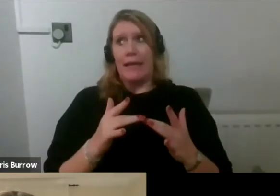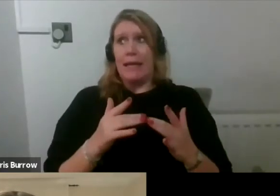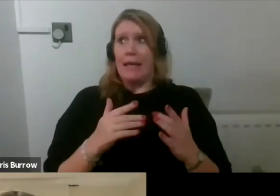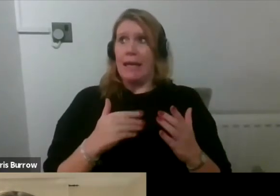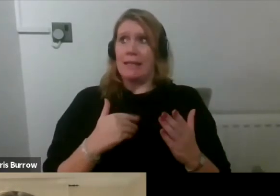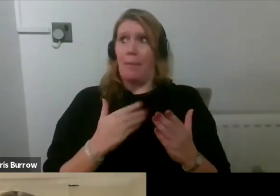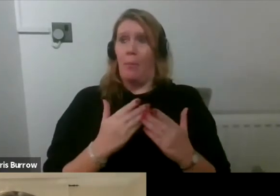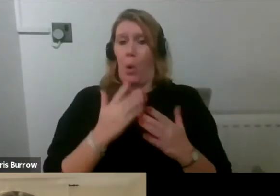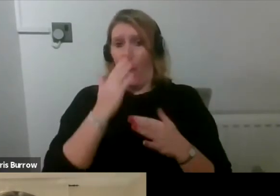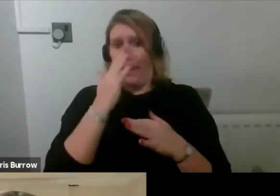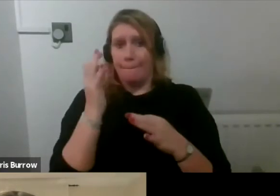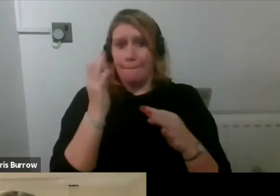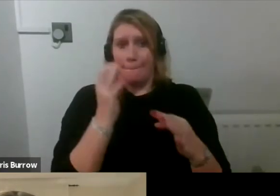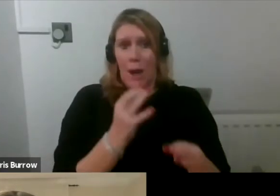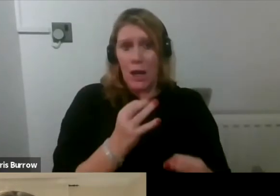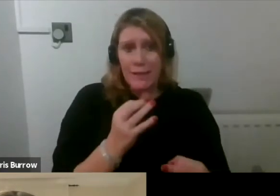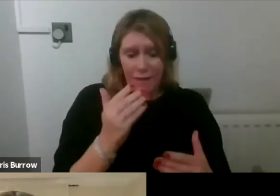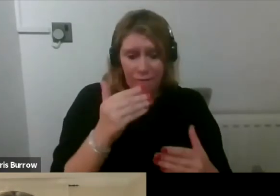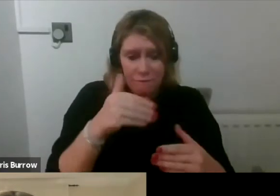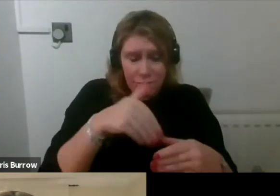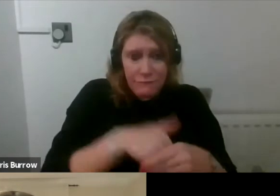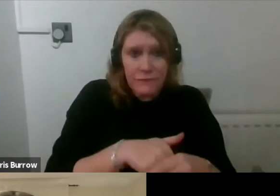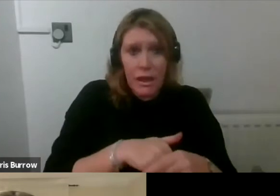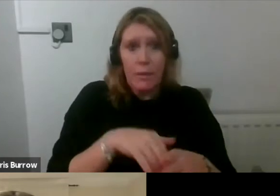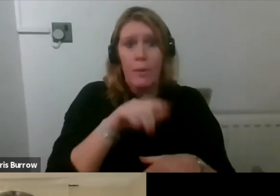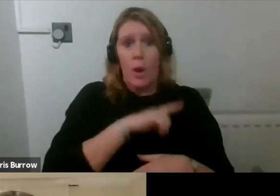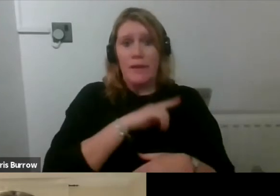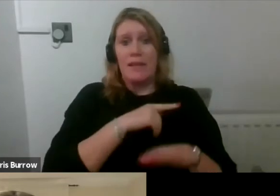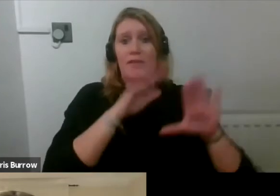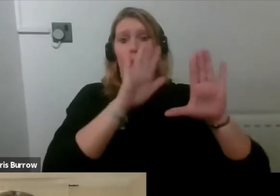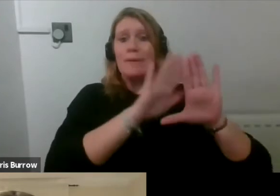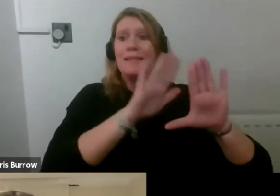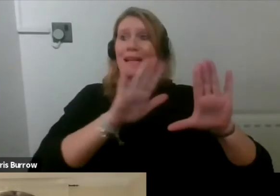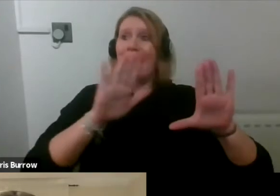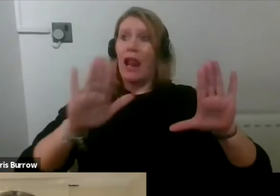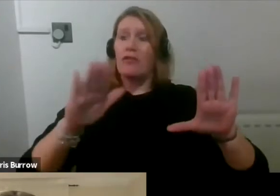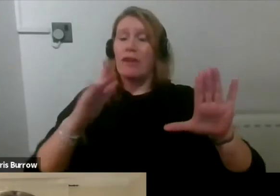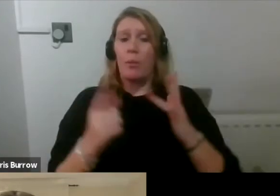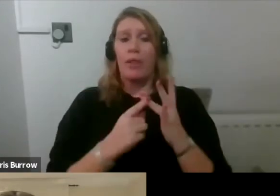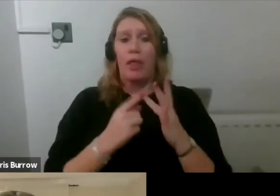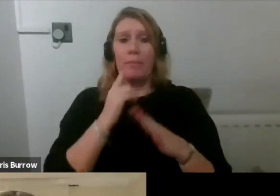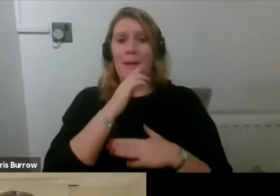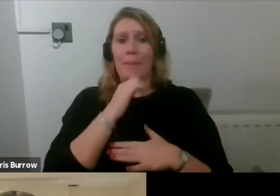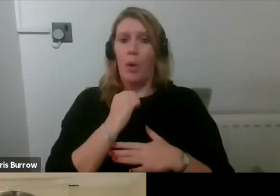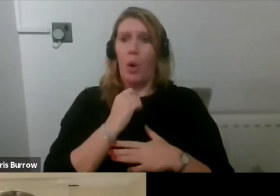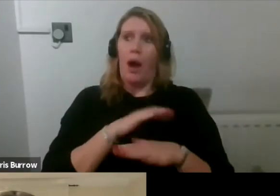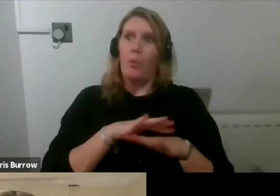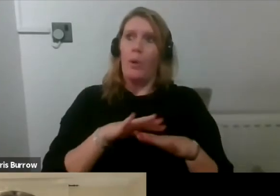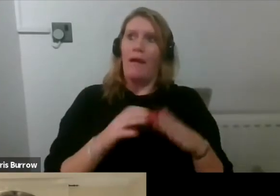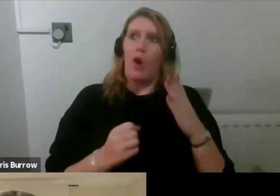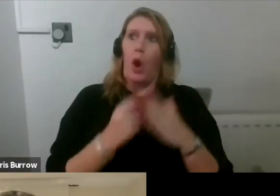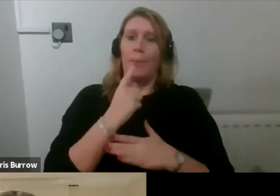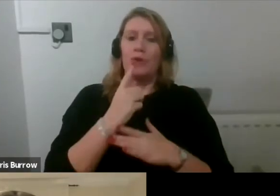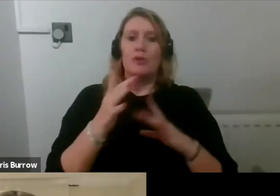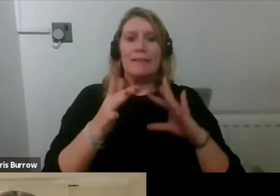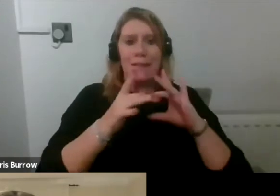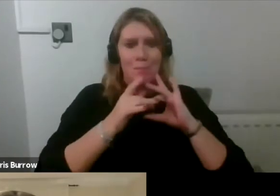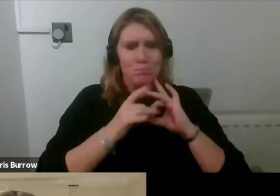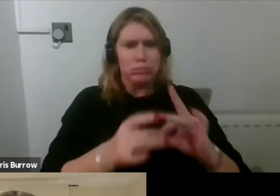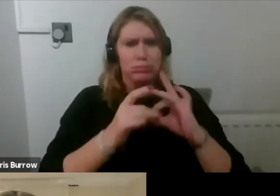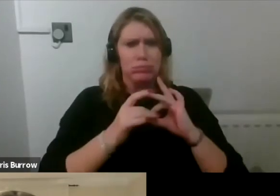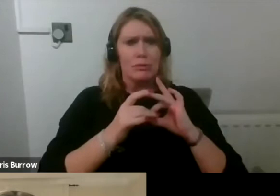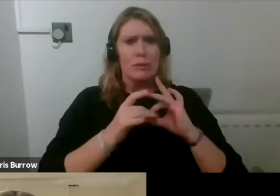because if I was in a gallery with other people, I wouldn't have that opportunity to engage with it. And I think if I was in the